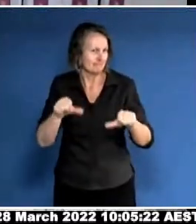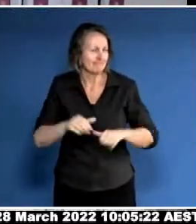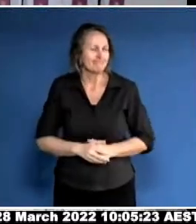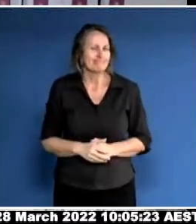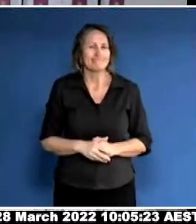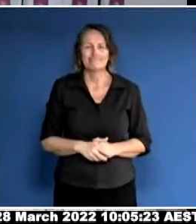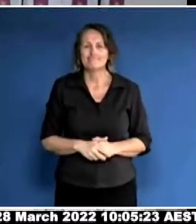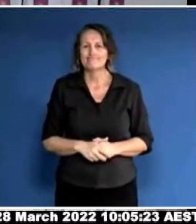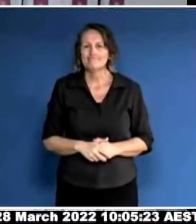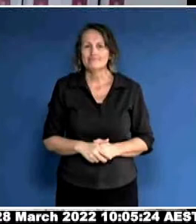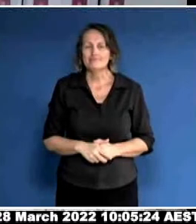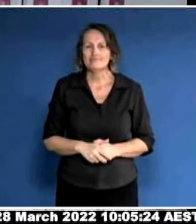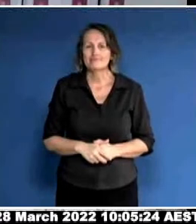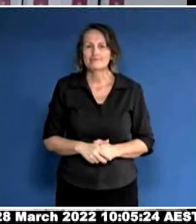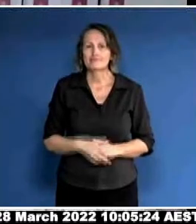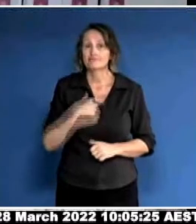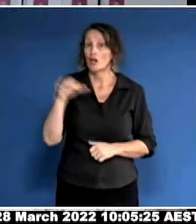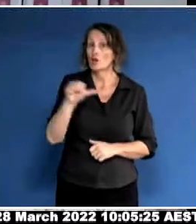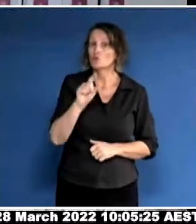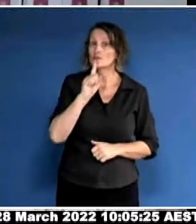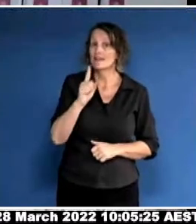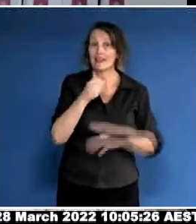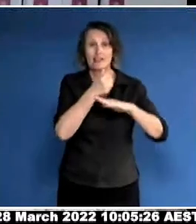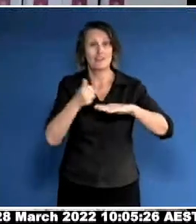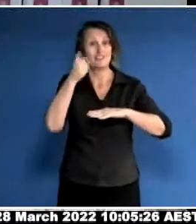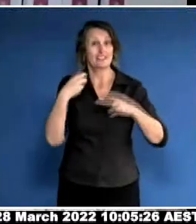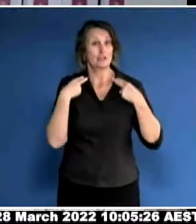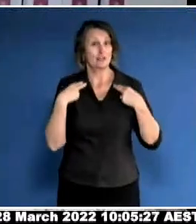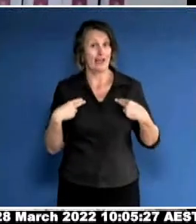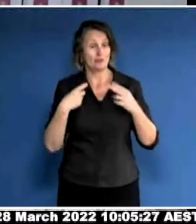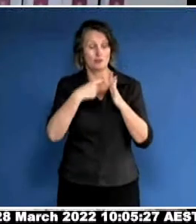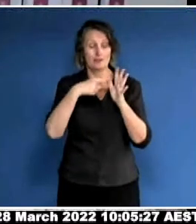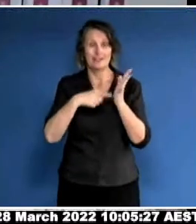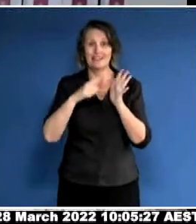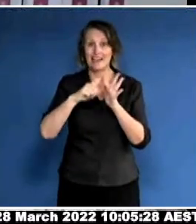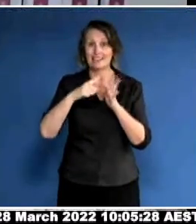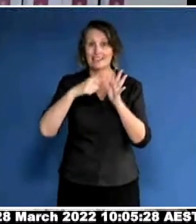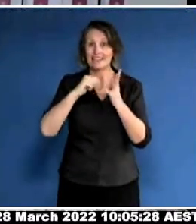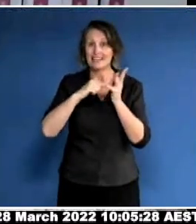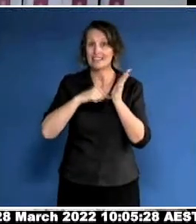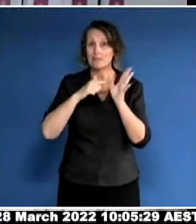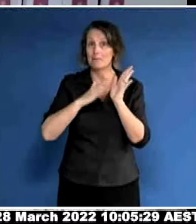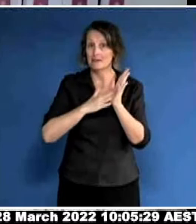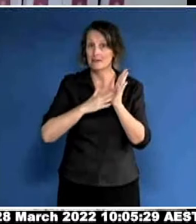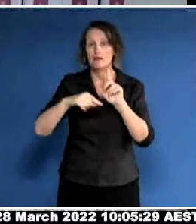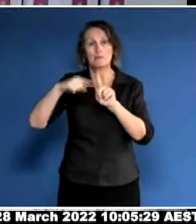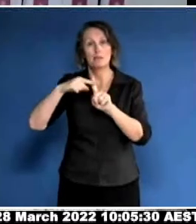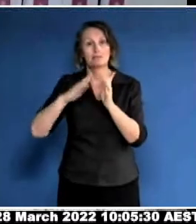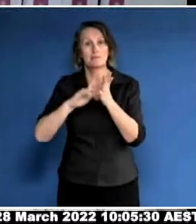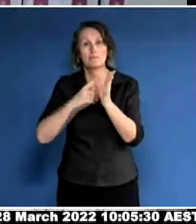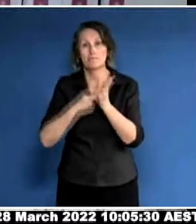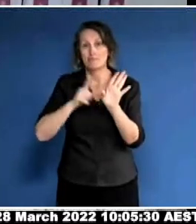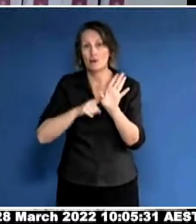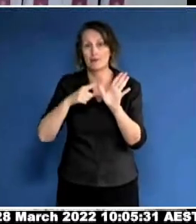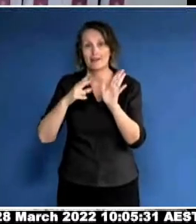I should mention that senior counsel assisting Ms. Kate Eastman and Ms. Mary-Ann Ryan are participating in the hearing in person